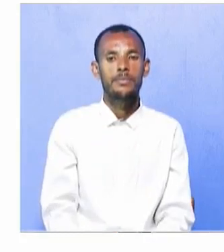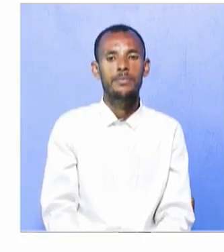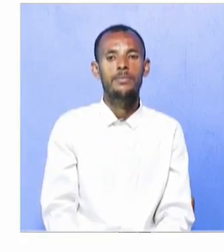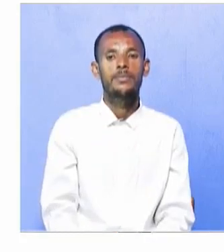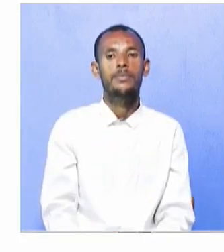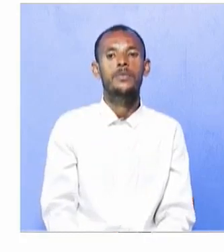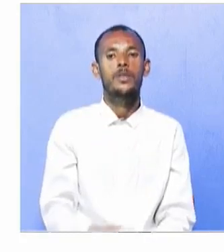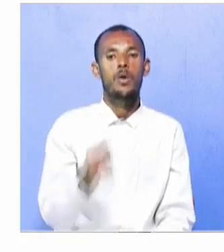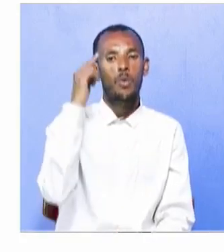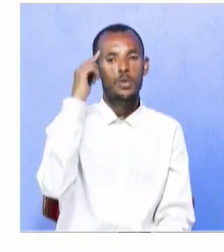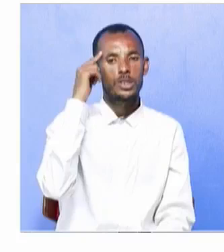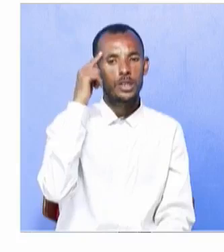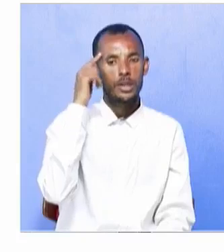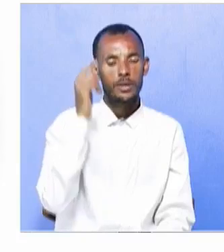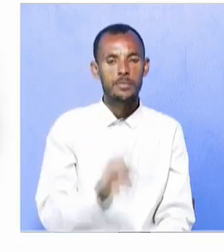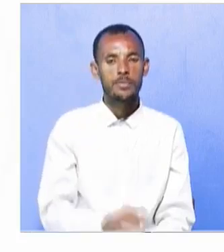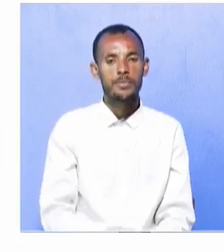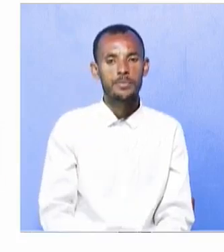consider